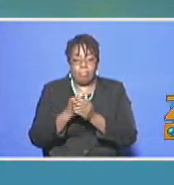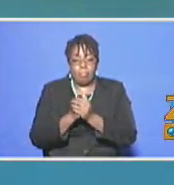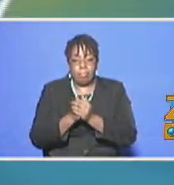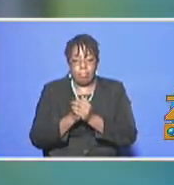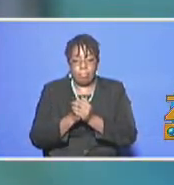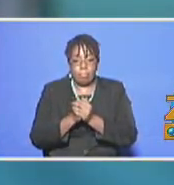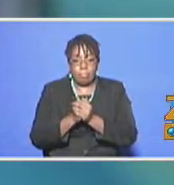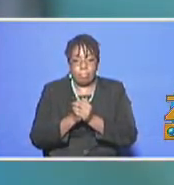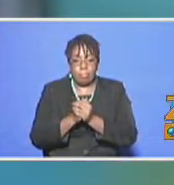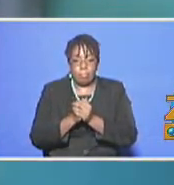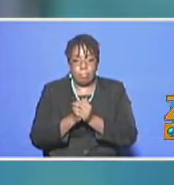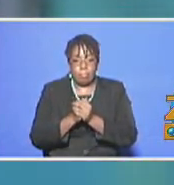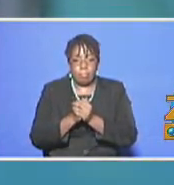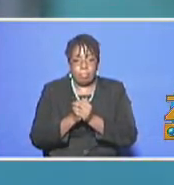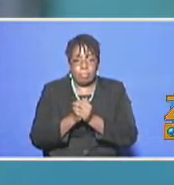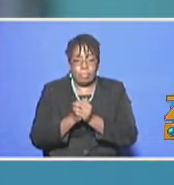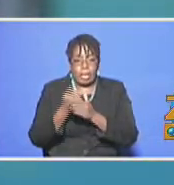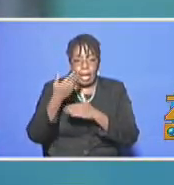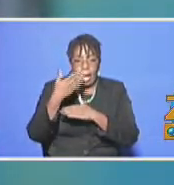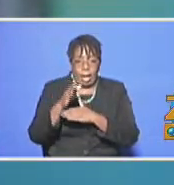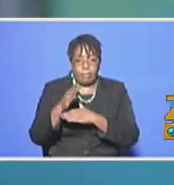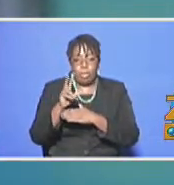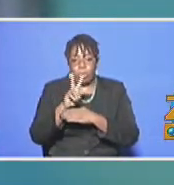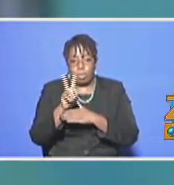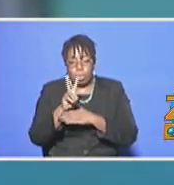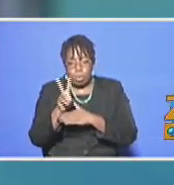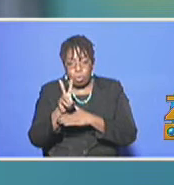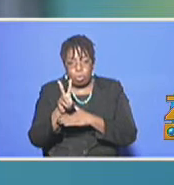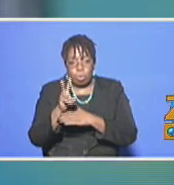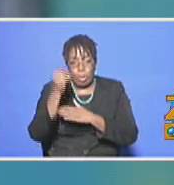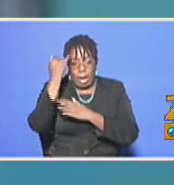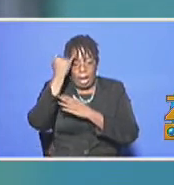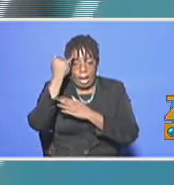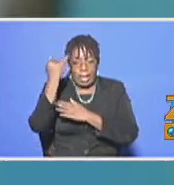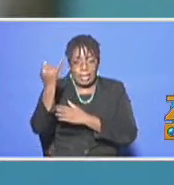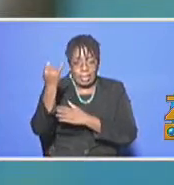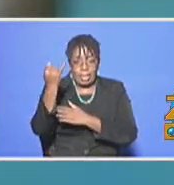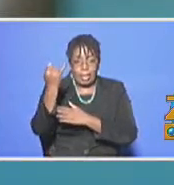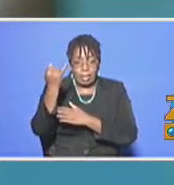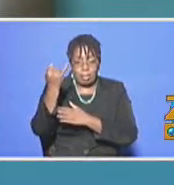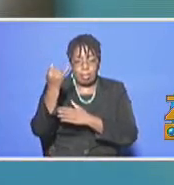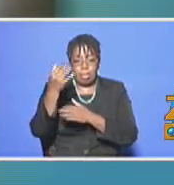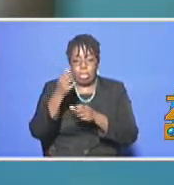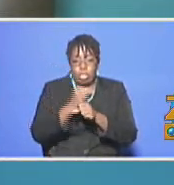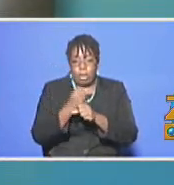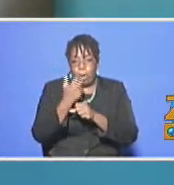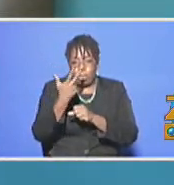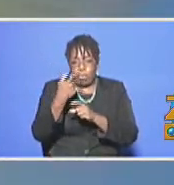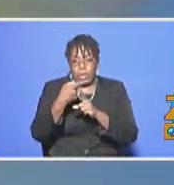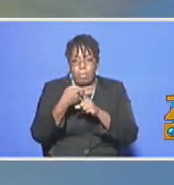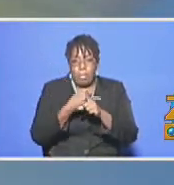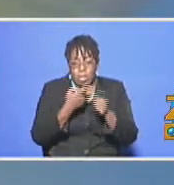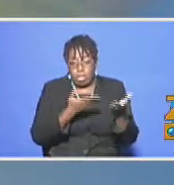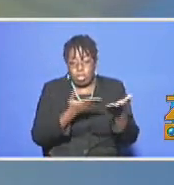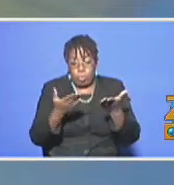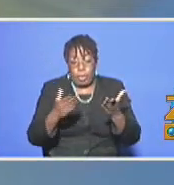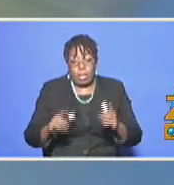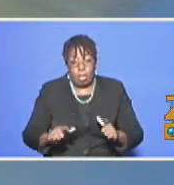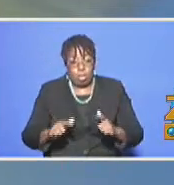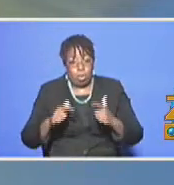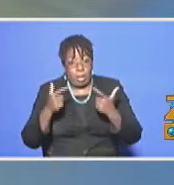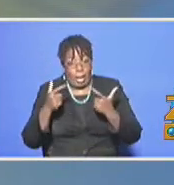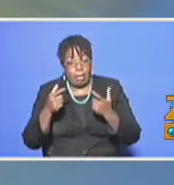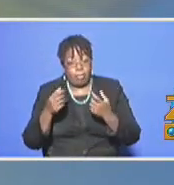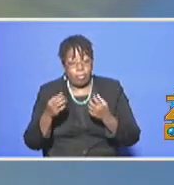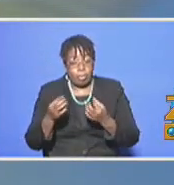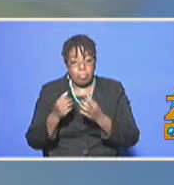inspired sneaker. And after those two concepts, which took about maybe 3 months to actually bring to life,